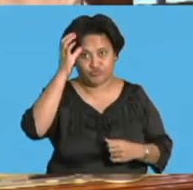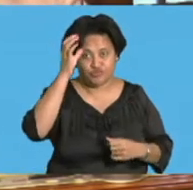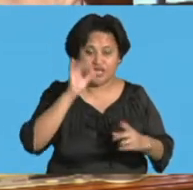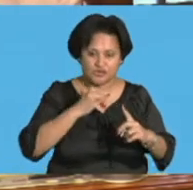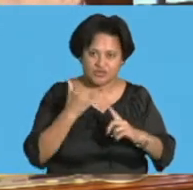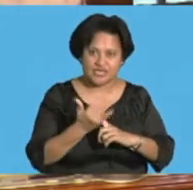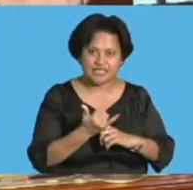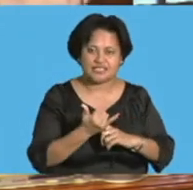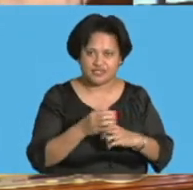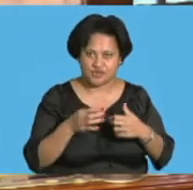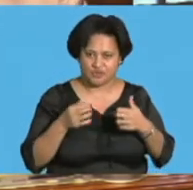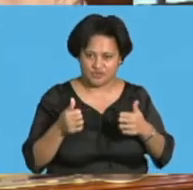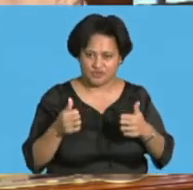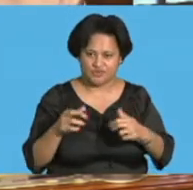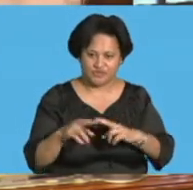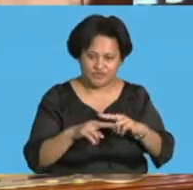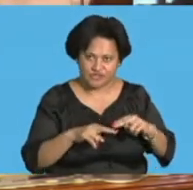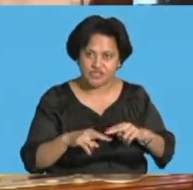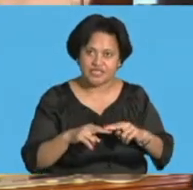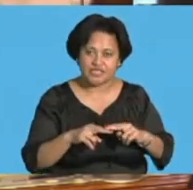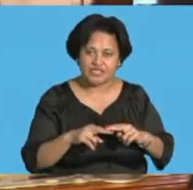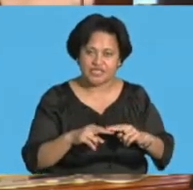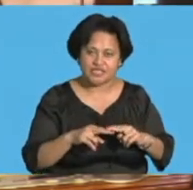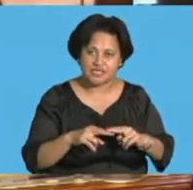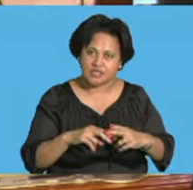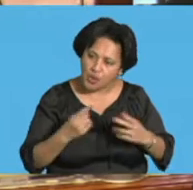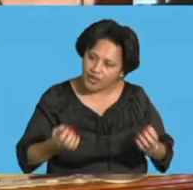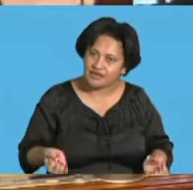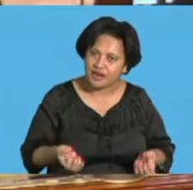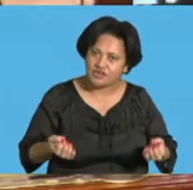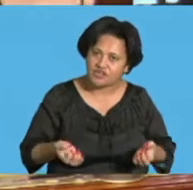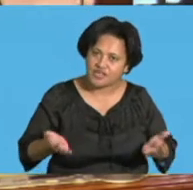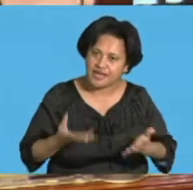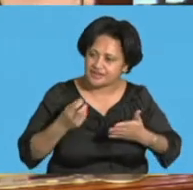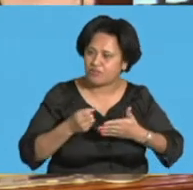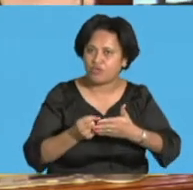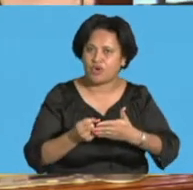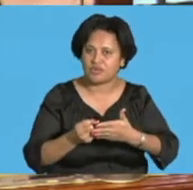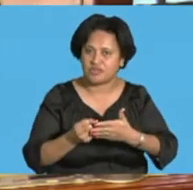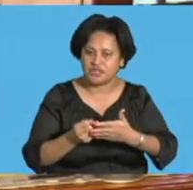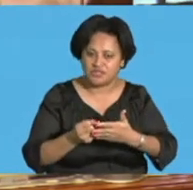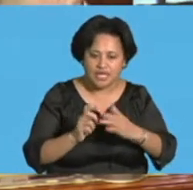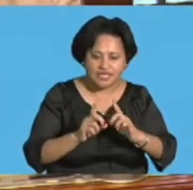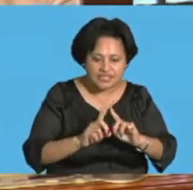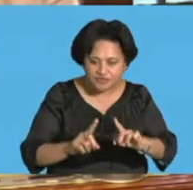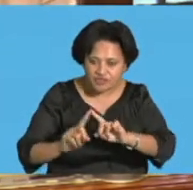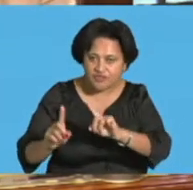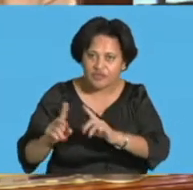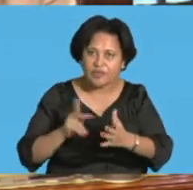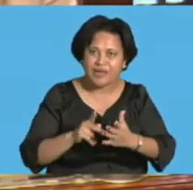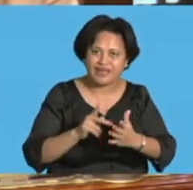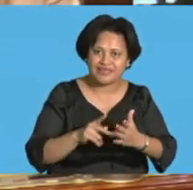itself, which competes with the best in the world and which encourages and supports all parts of the society to aim high and achieve our